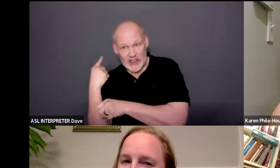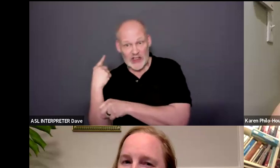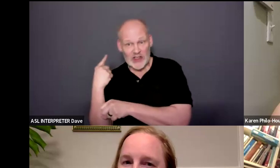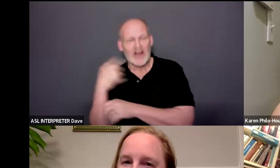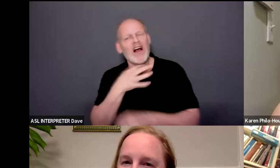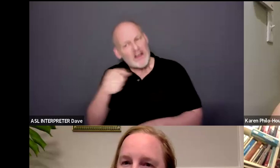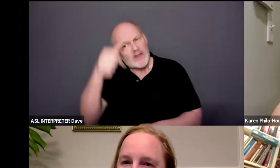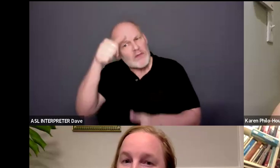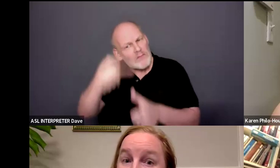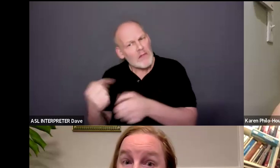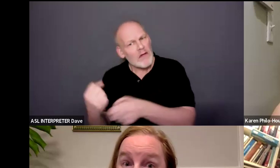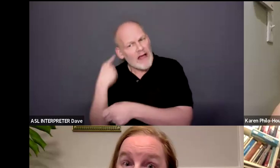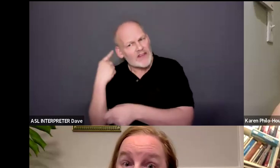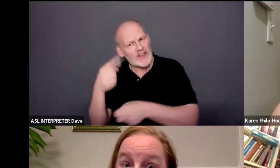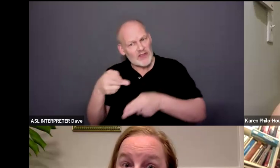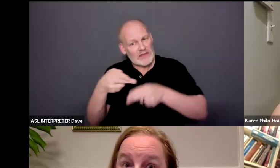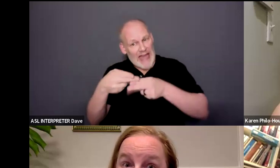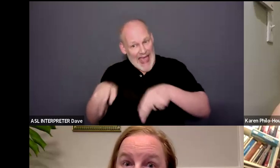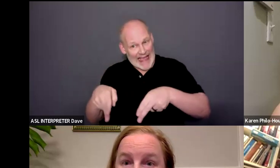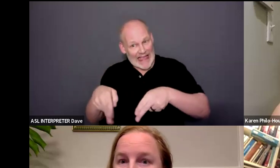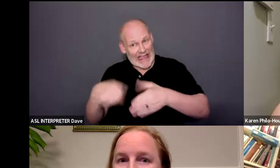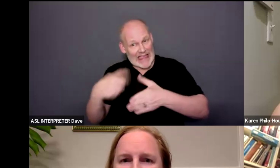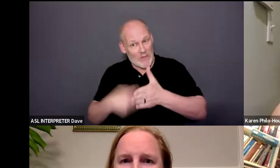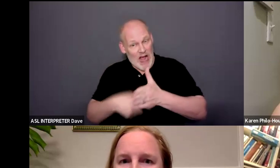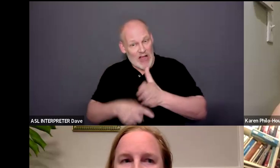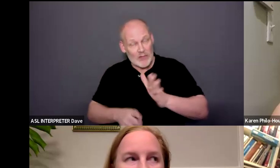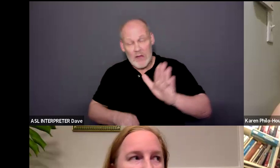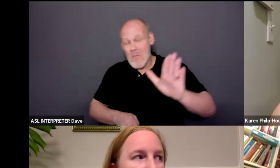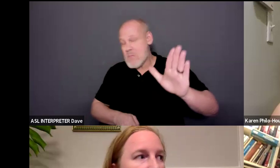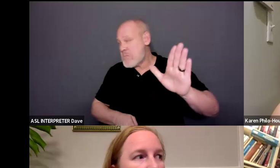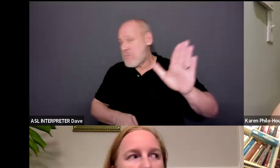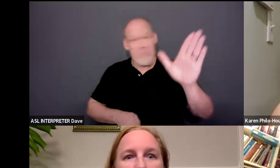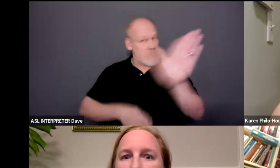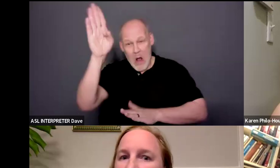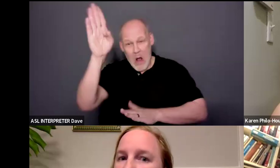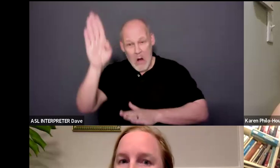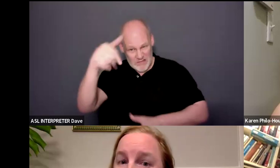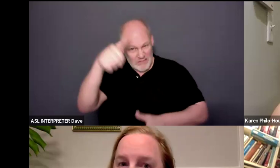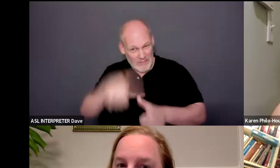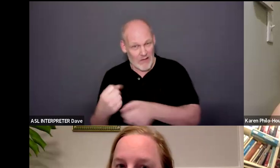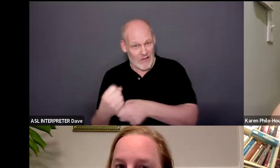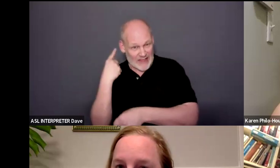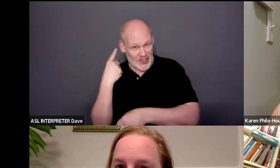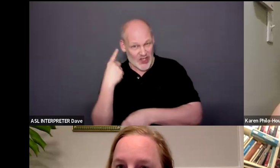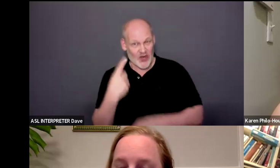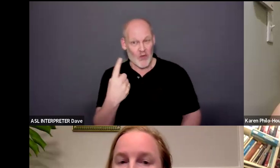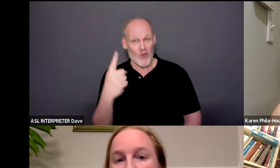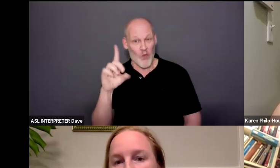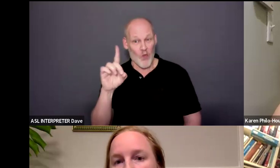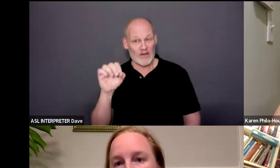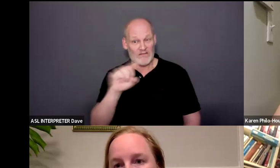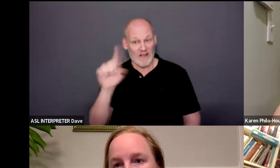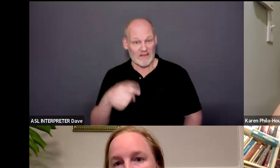the price of eggs went up a lot last year. Like a dozen of eggs was like up to $6 in some